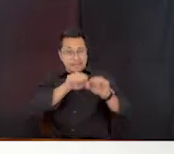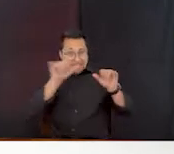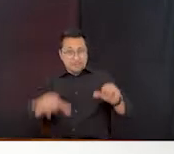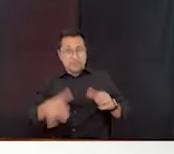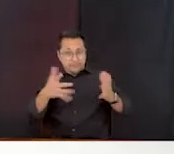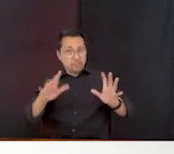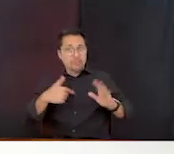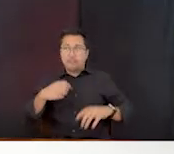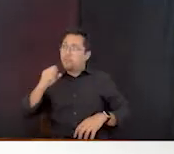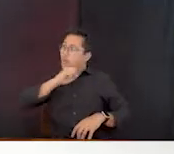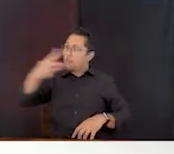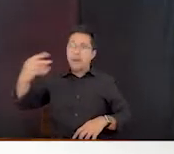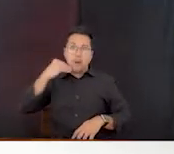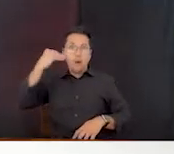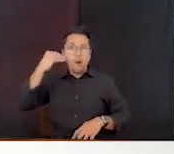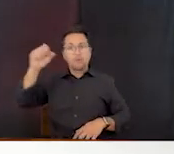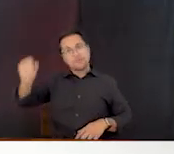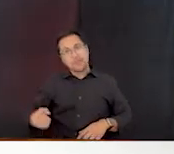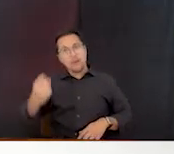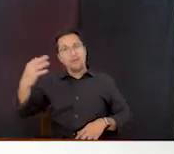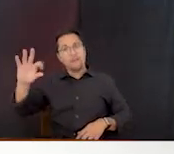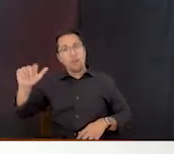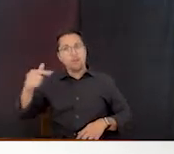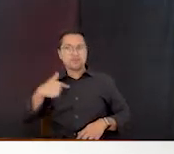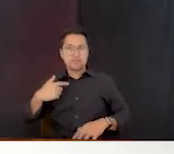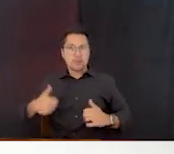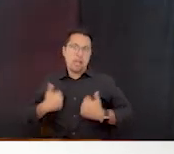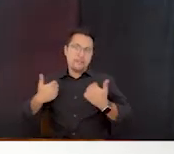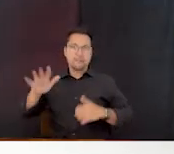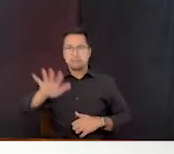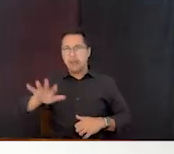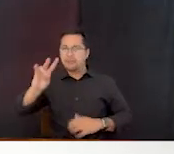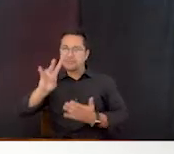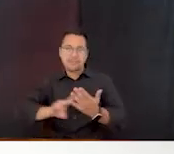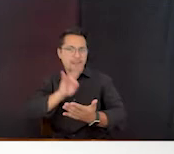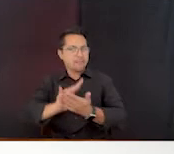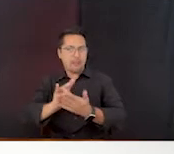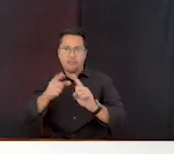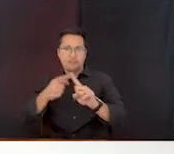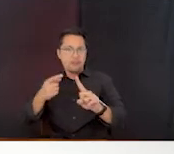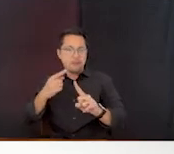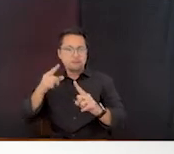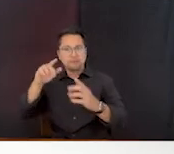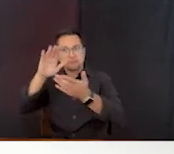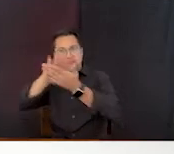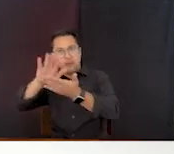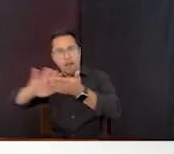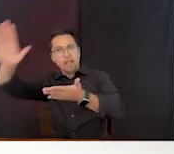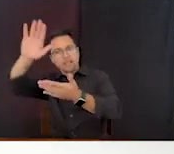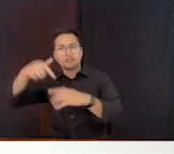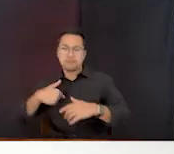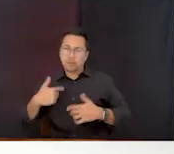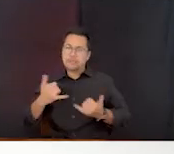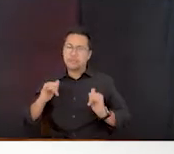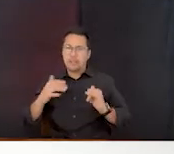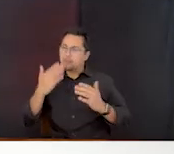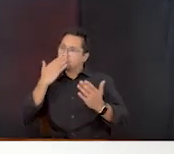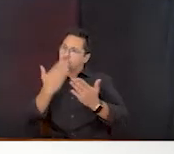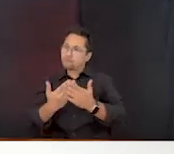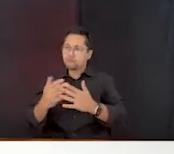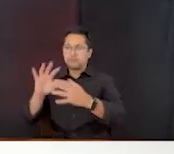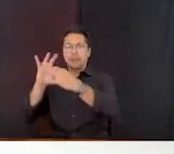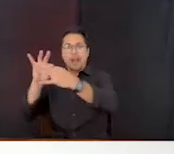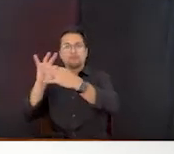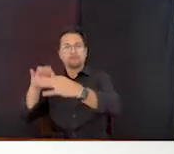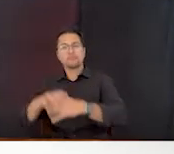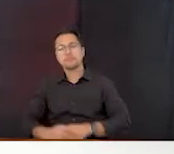So I was able to find community in that way with people who were far away from I am, because when the semester ended or when we went online, I had to go